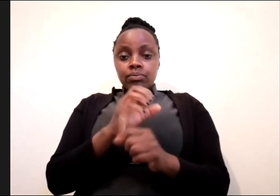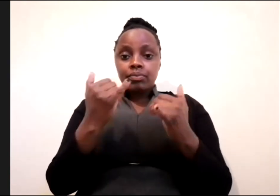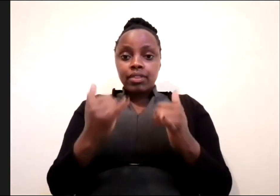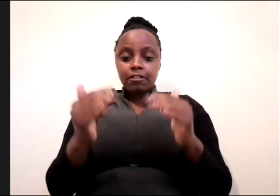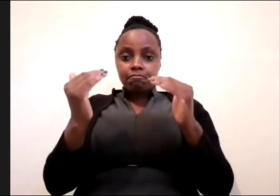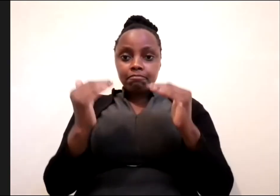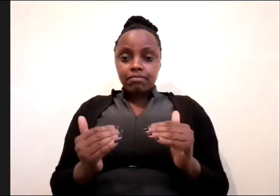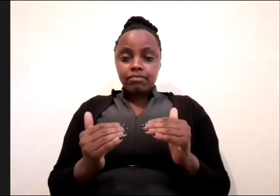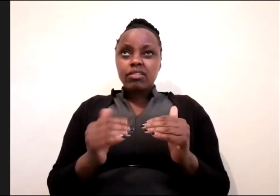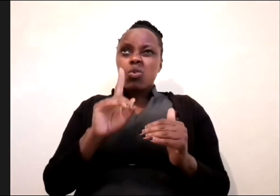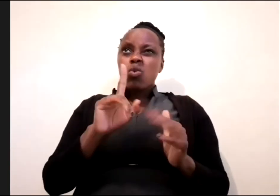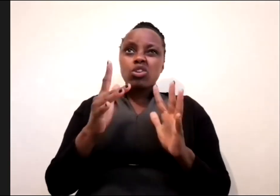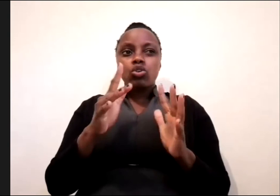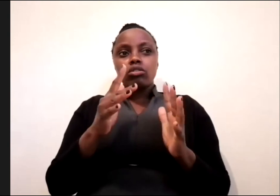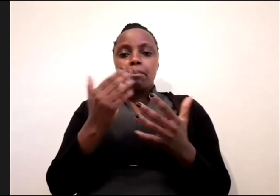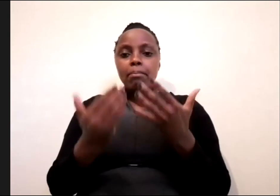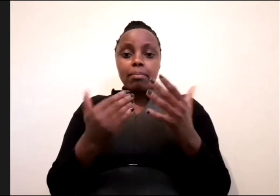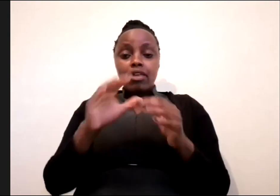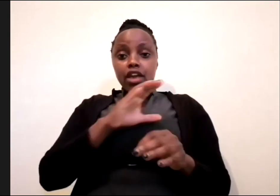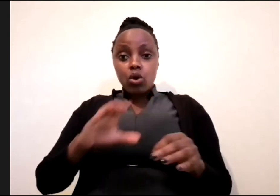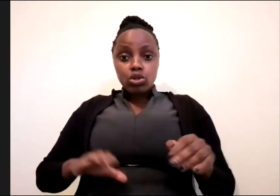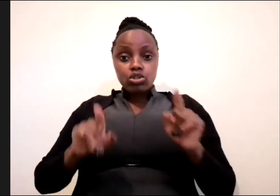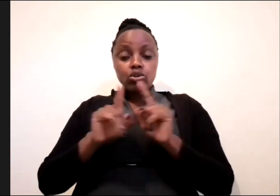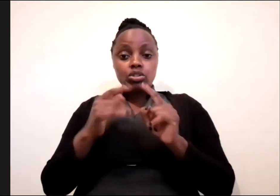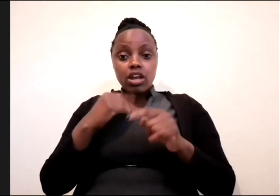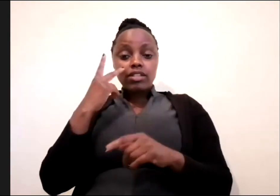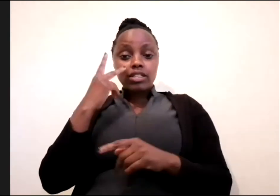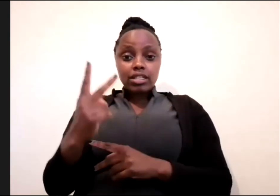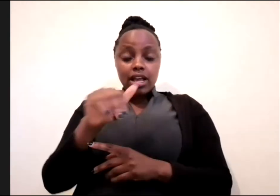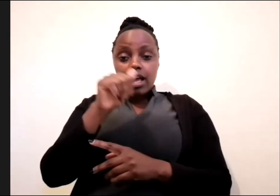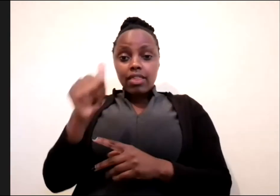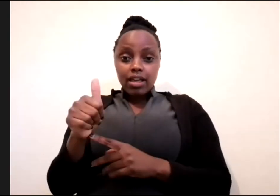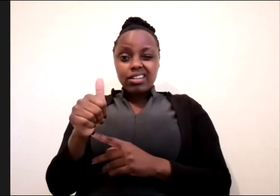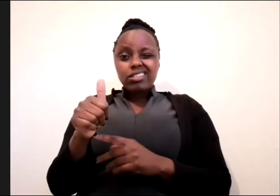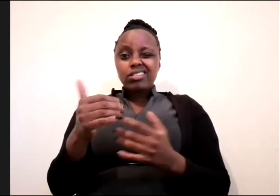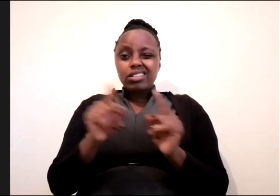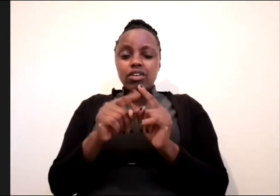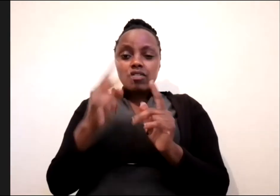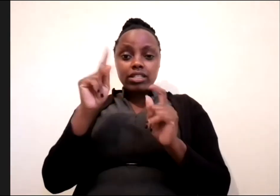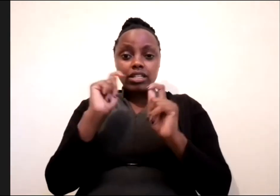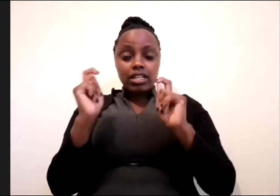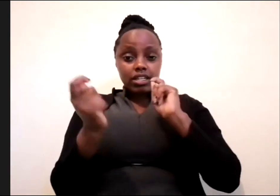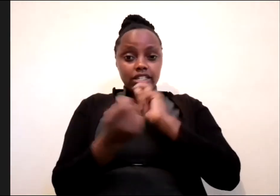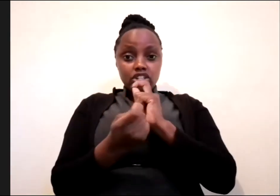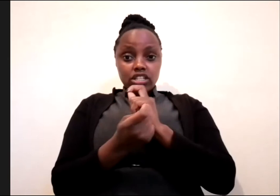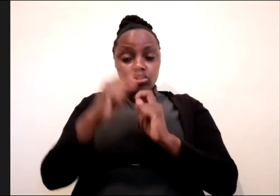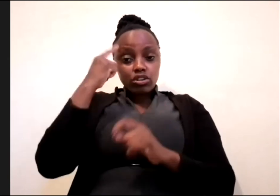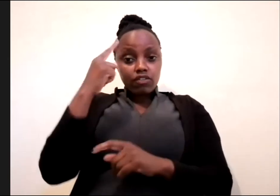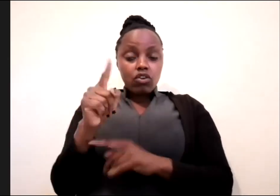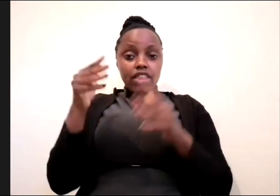One also, you know, the Commission has also foreseen, or the regulation has foreseen also a transition period for the existing